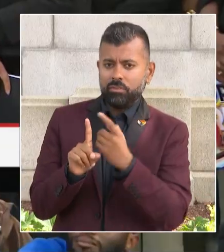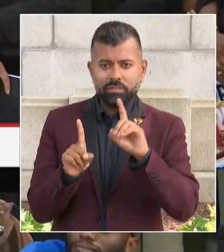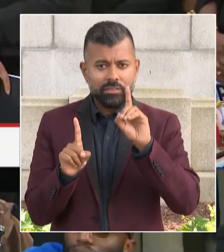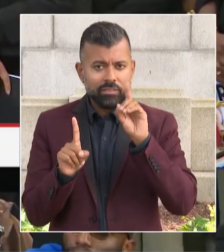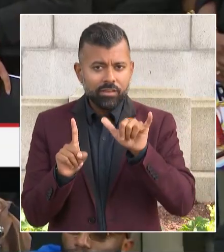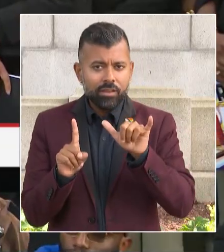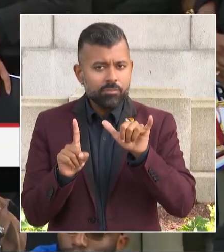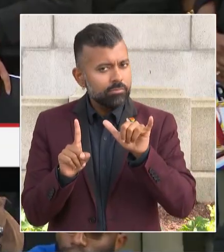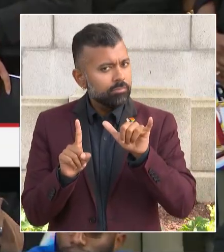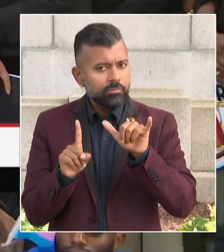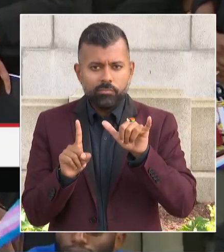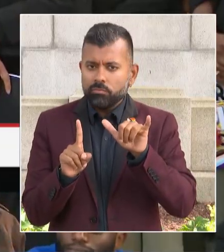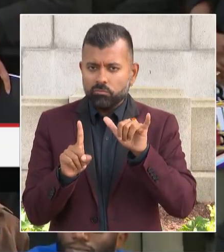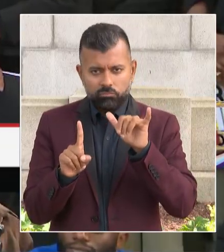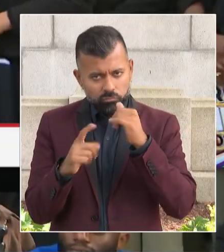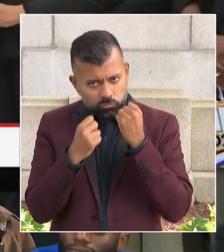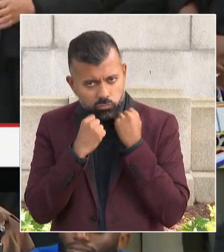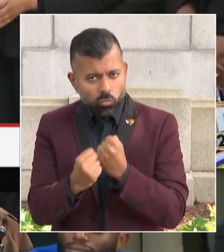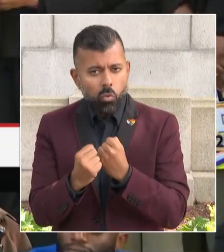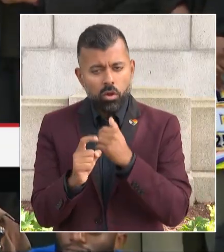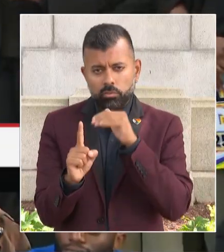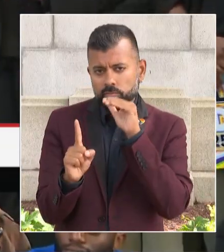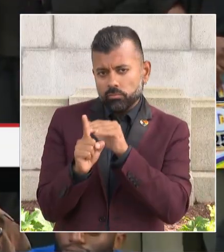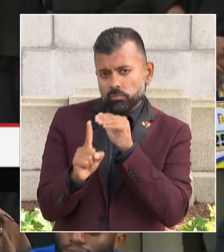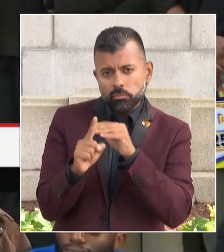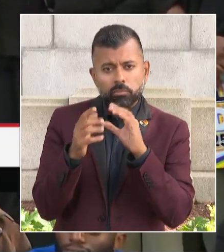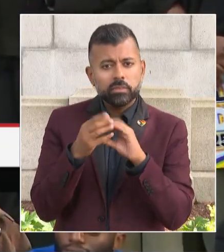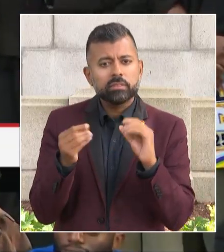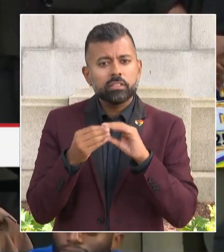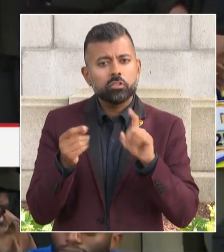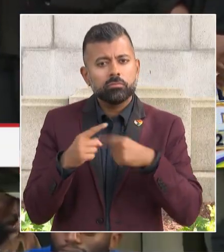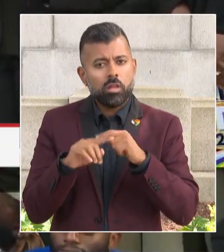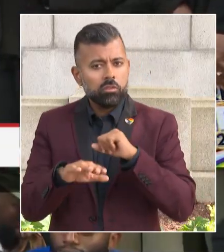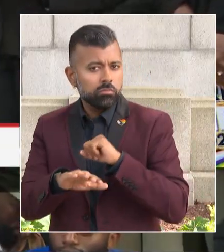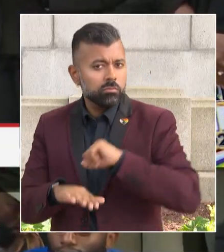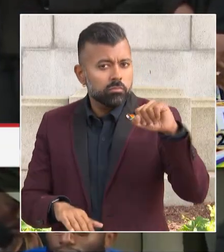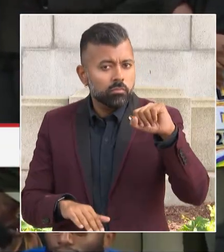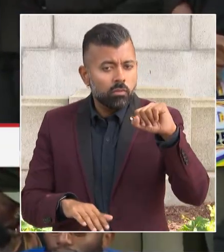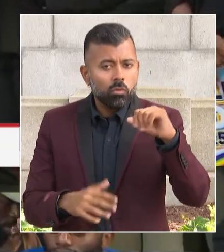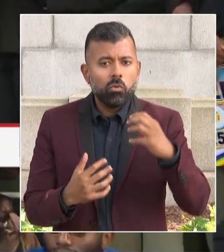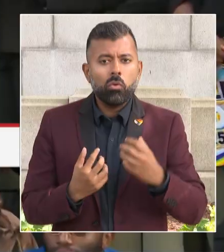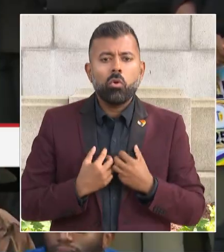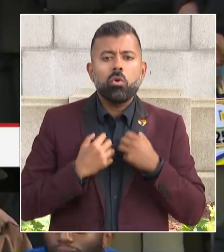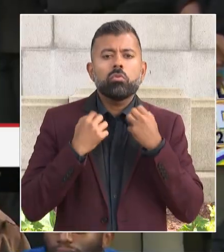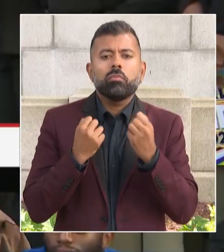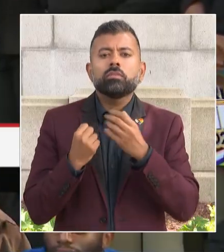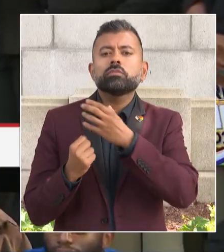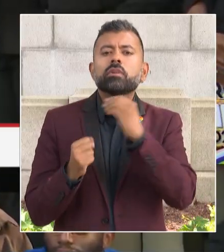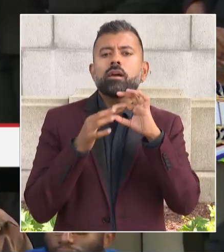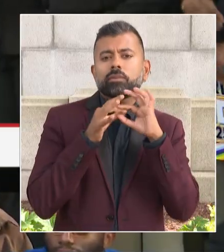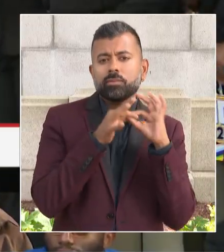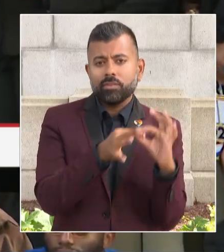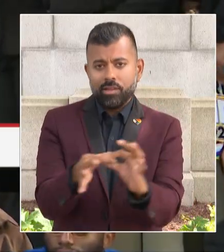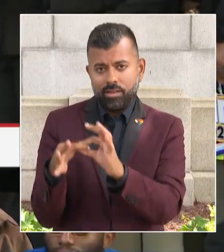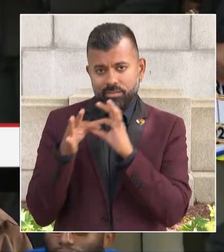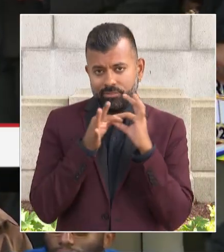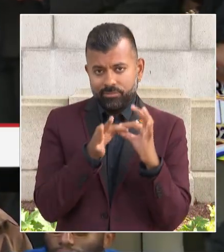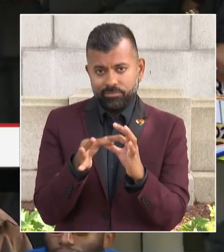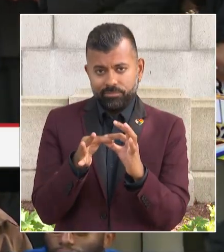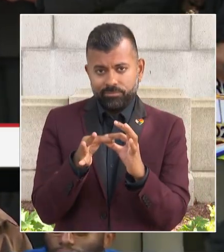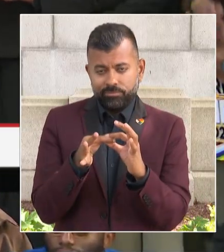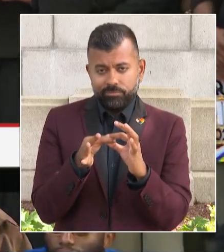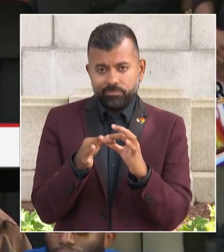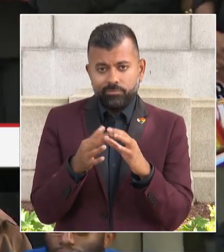of resiliency and unity in the face of adversity. This flag, like all of